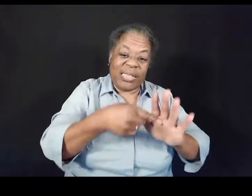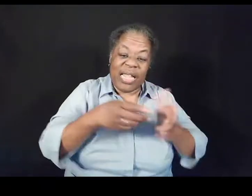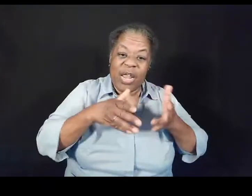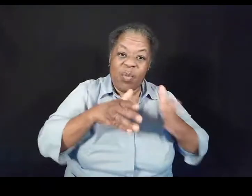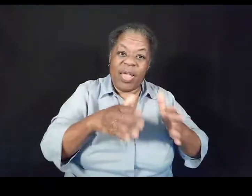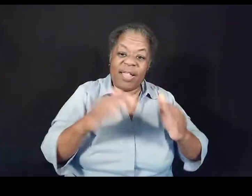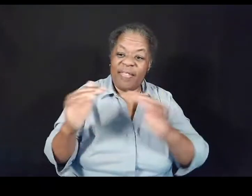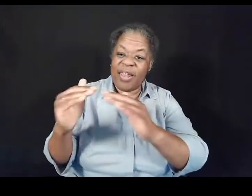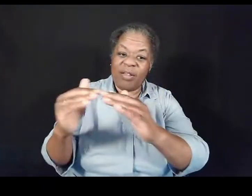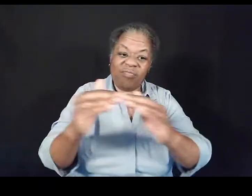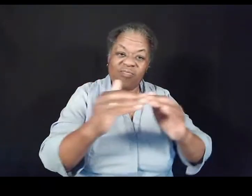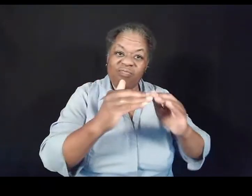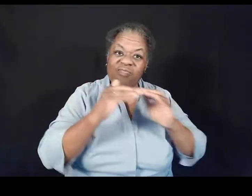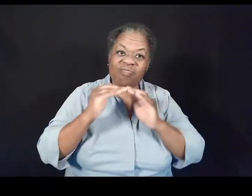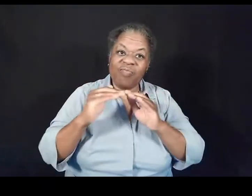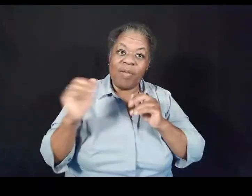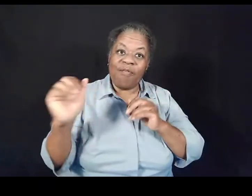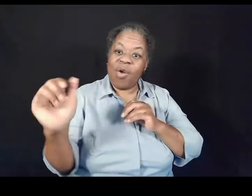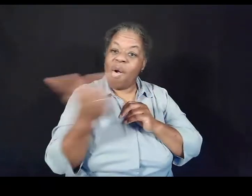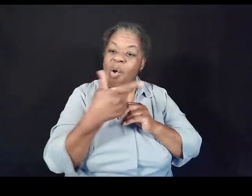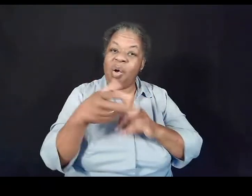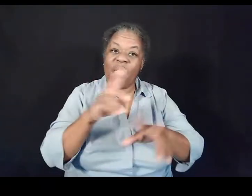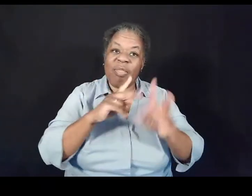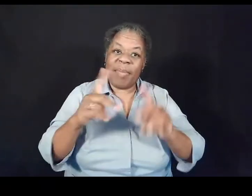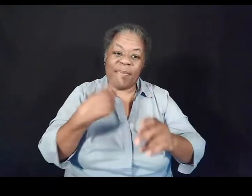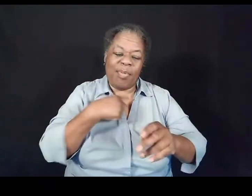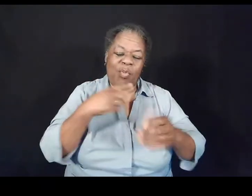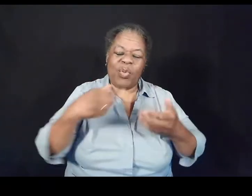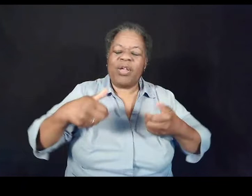for all the people we're trying to serve.